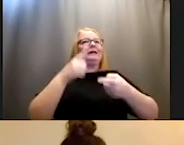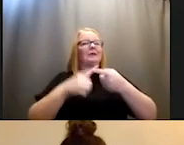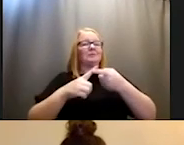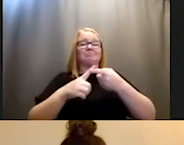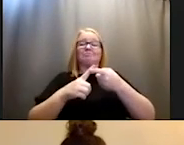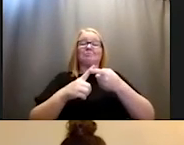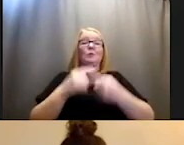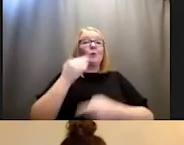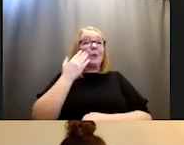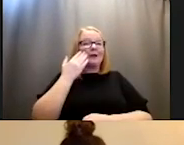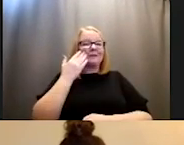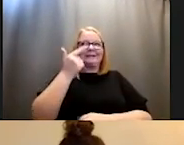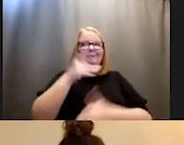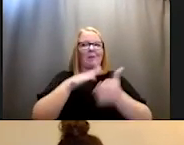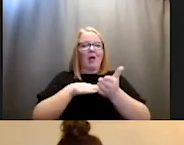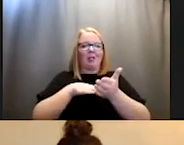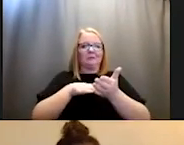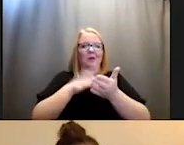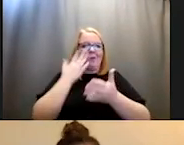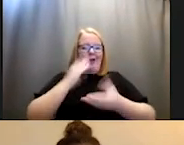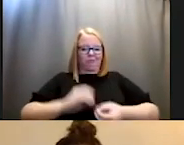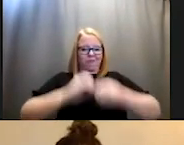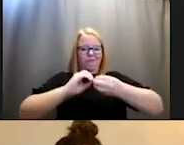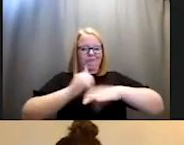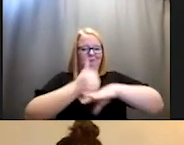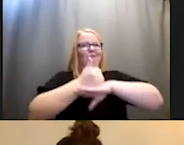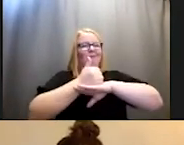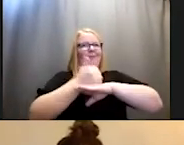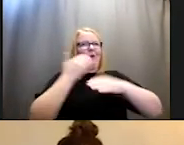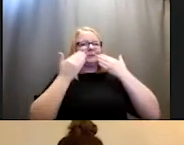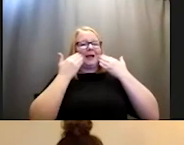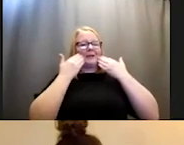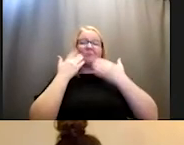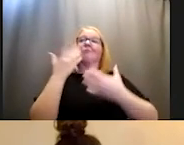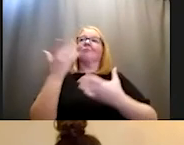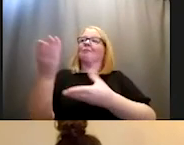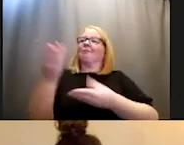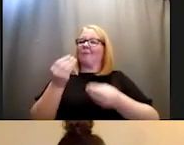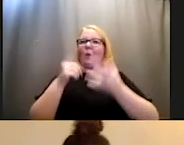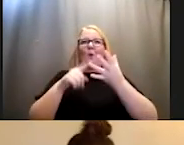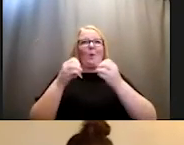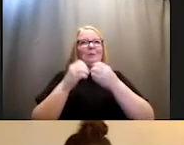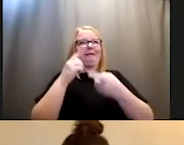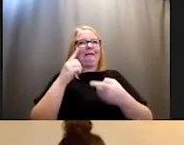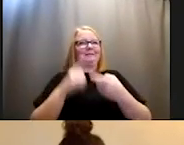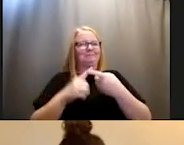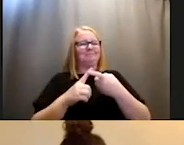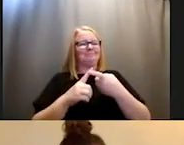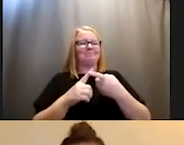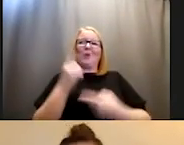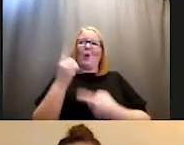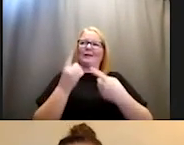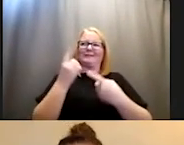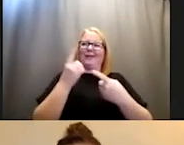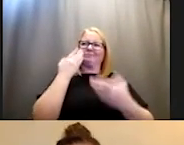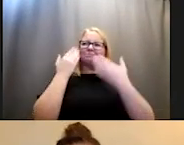after the cosmetics brand was launched. And she's literally a walking advertisement for Mary Quant